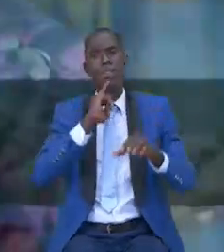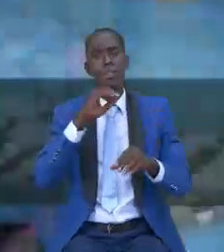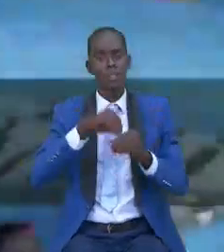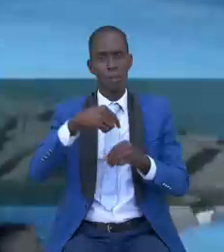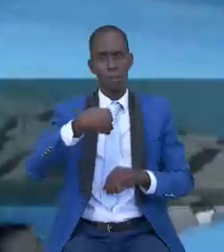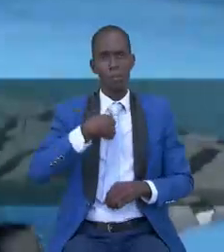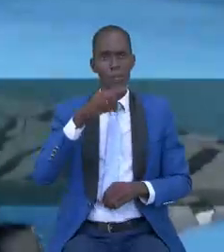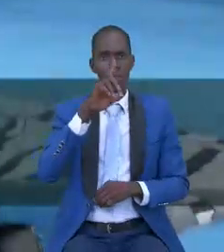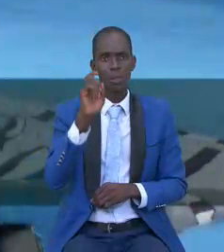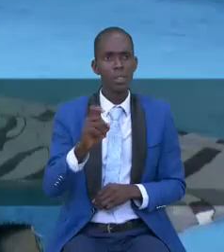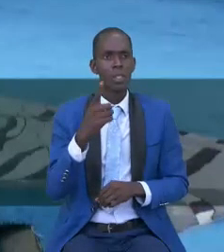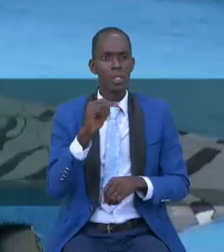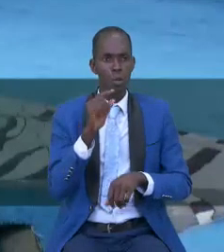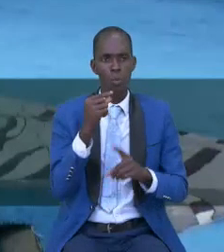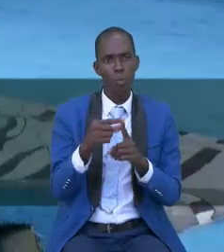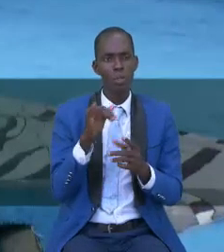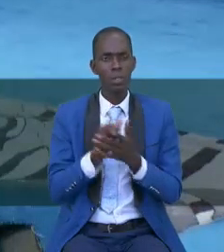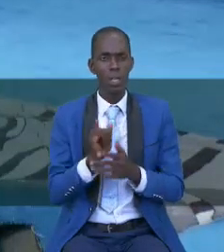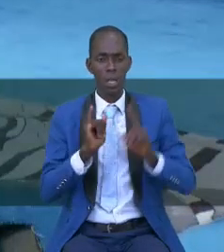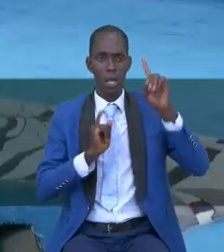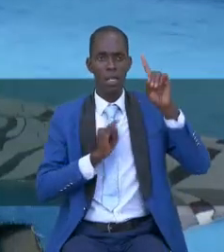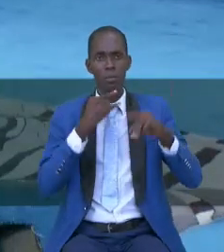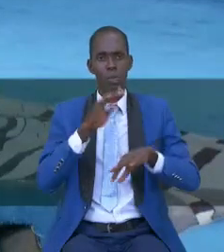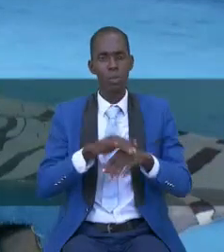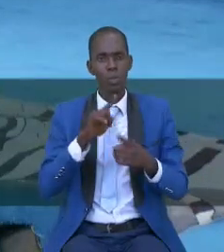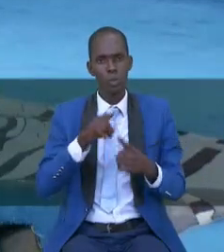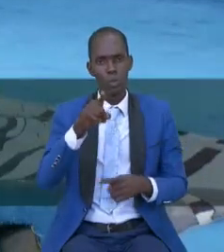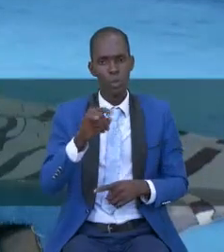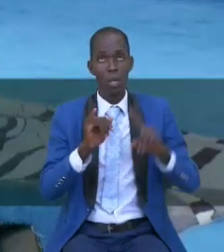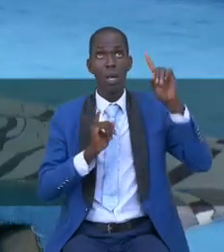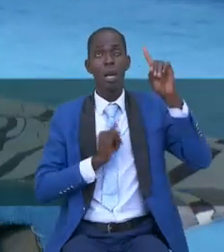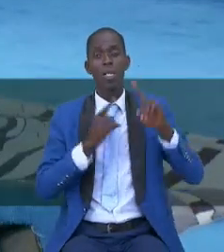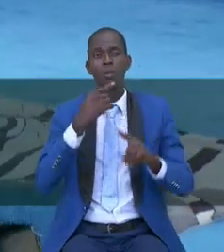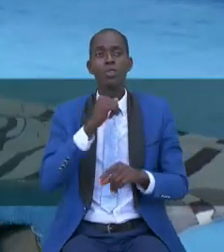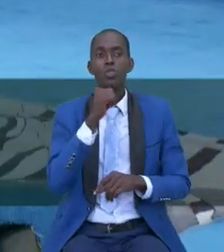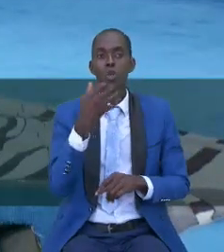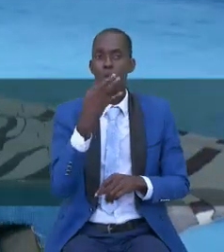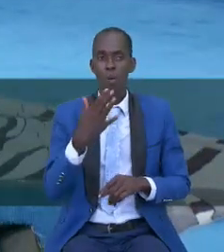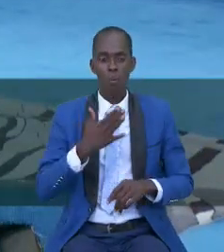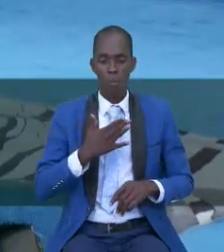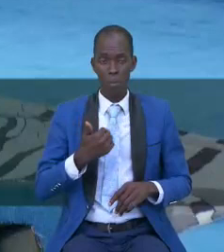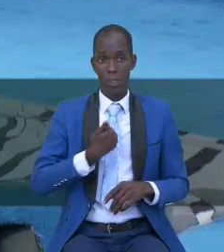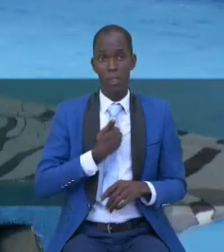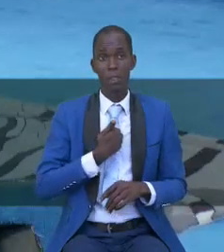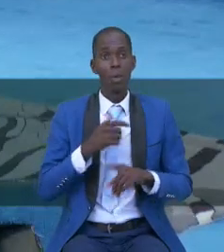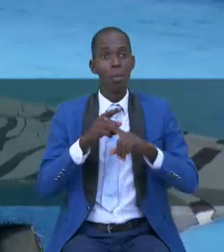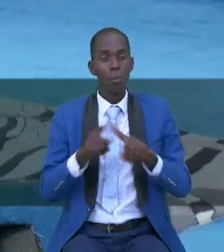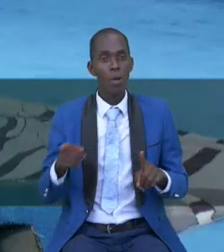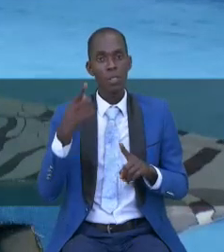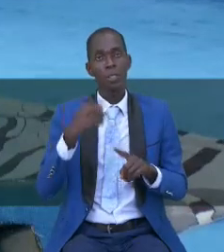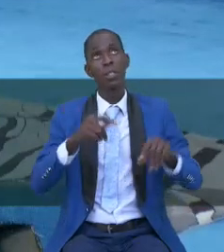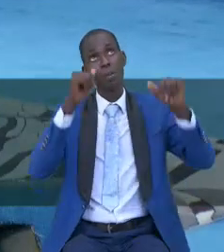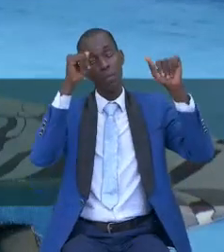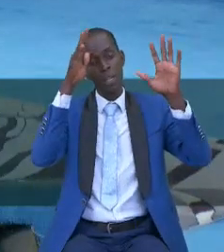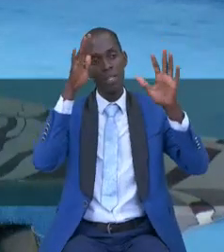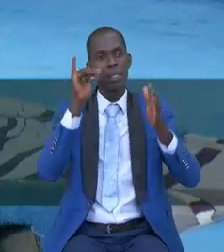The words that I speak unto you, I speak not of myself, but the